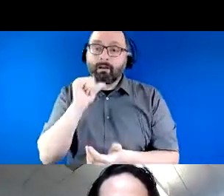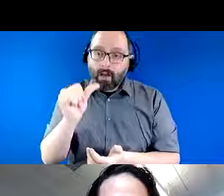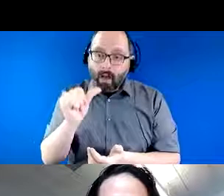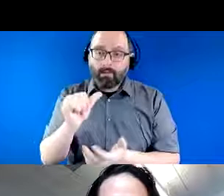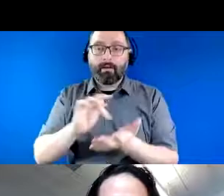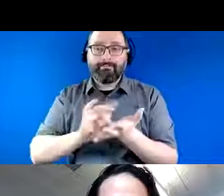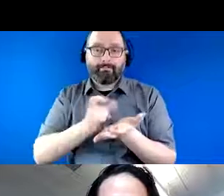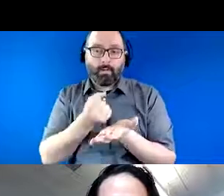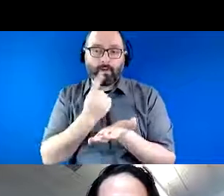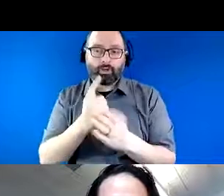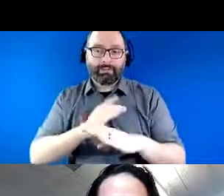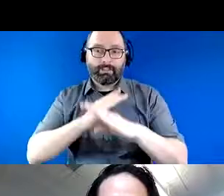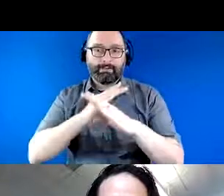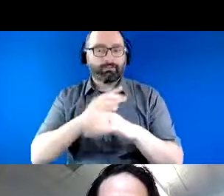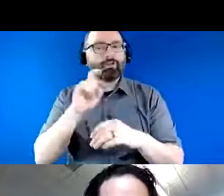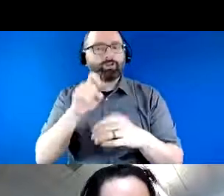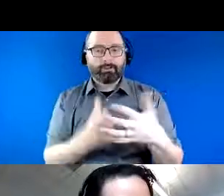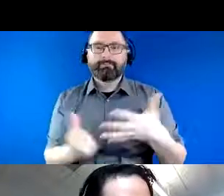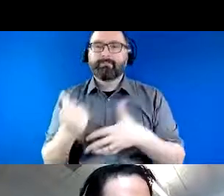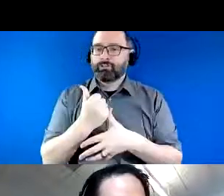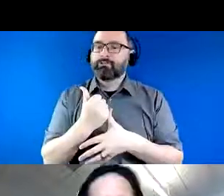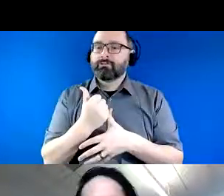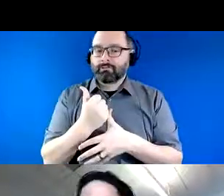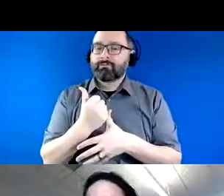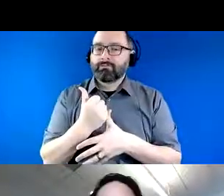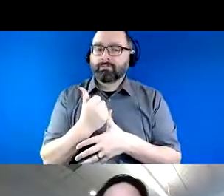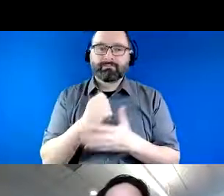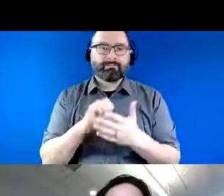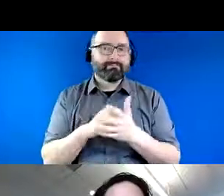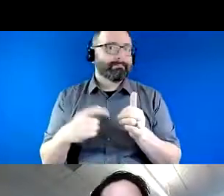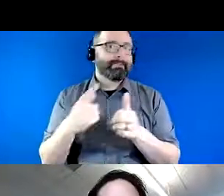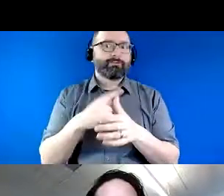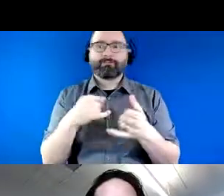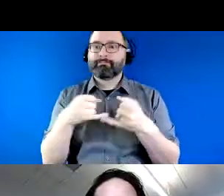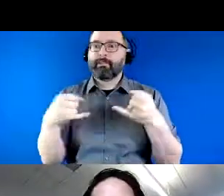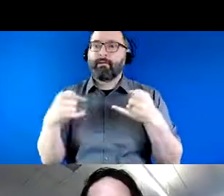interventions should be the first line of treatment